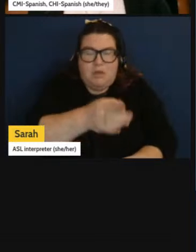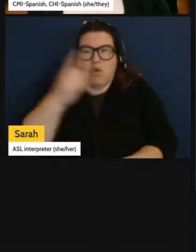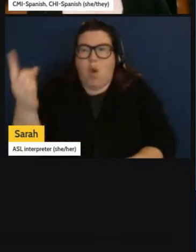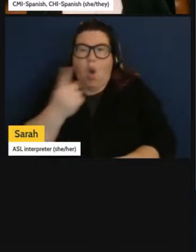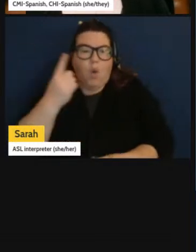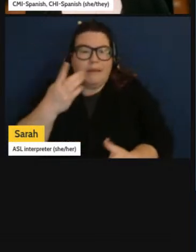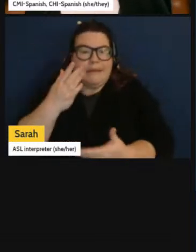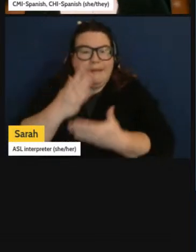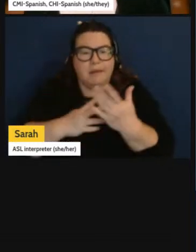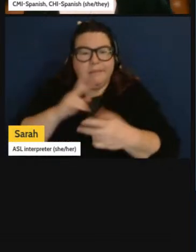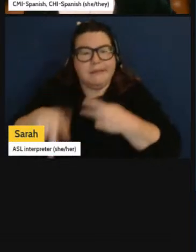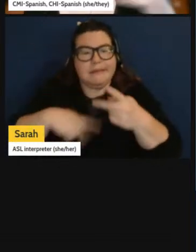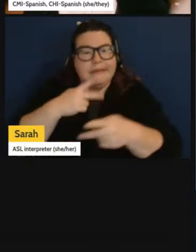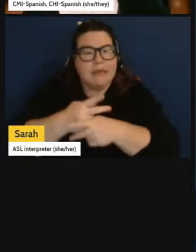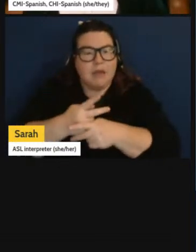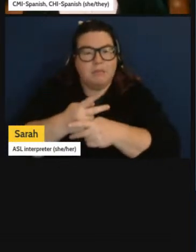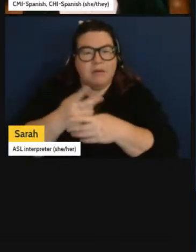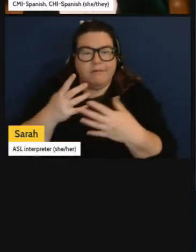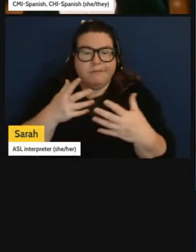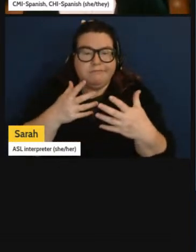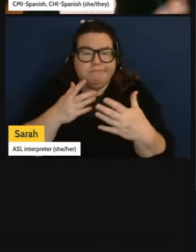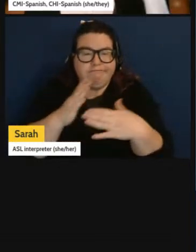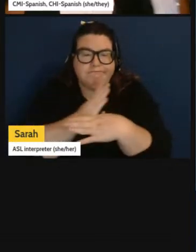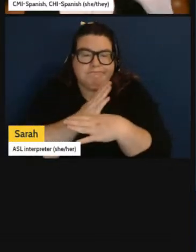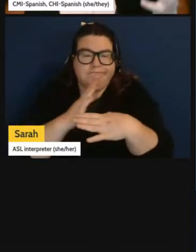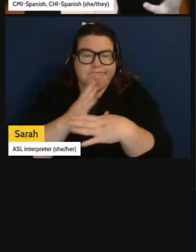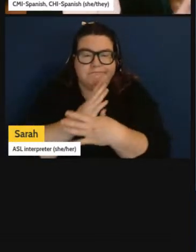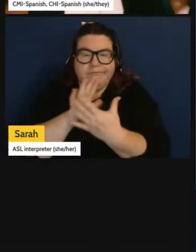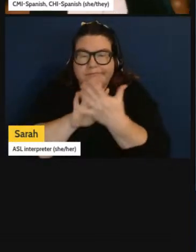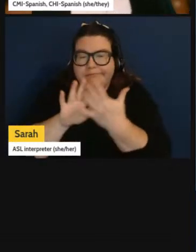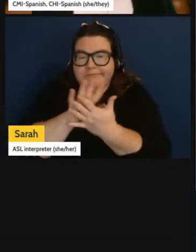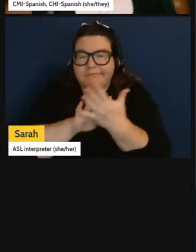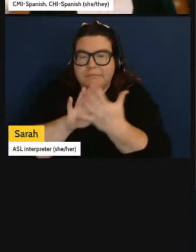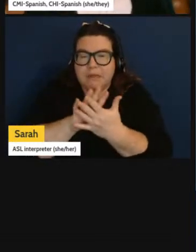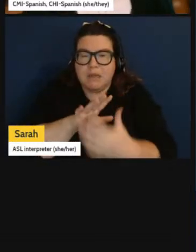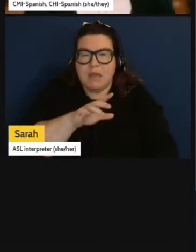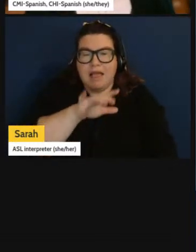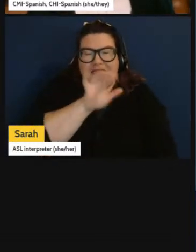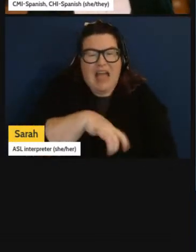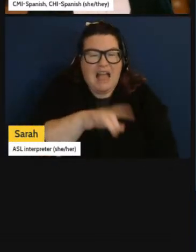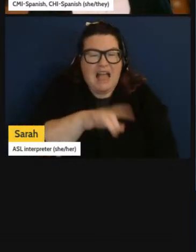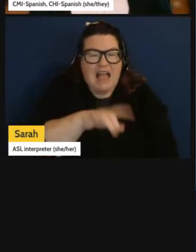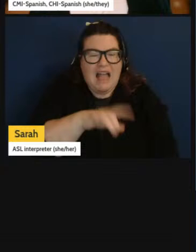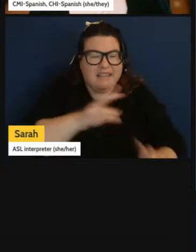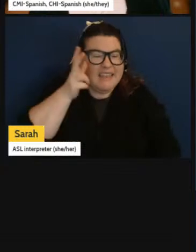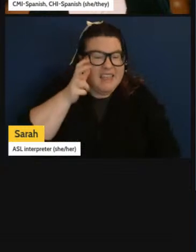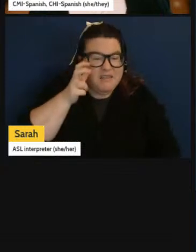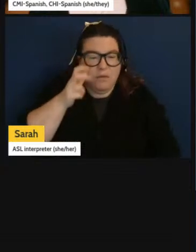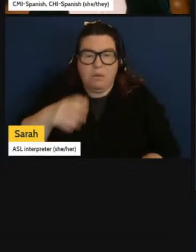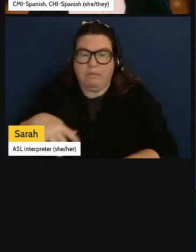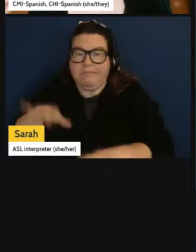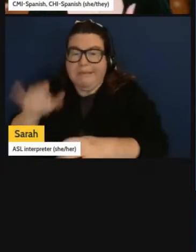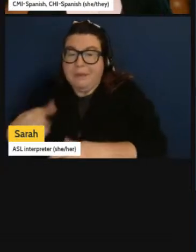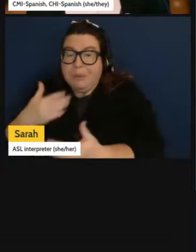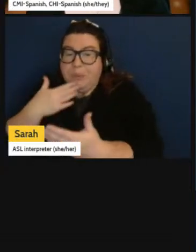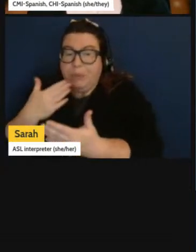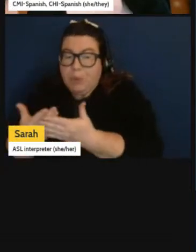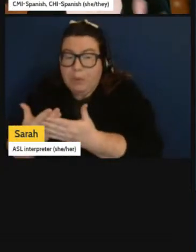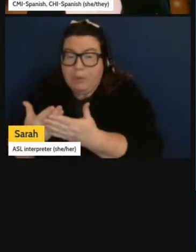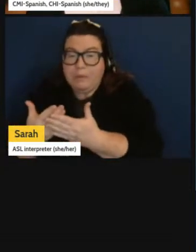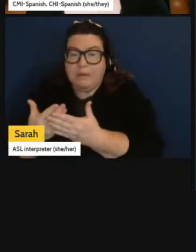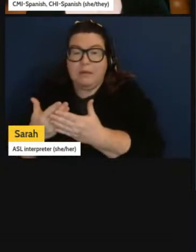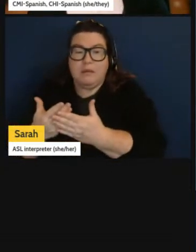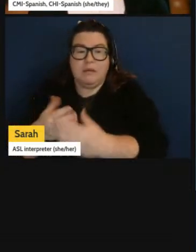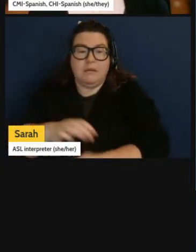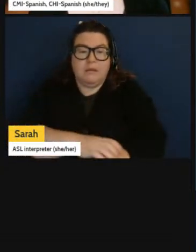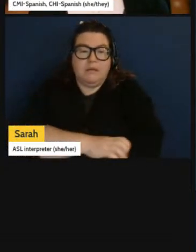right? It's kind of like saying prescriptivism is evil and descriptivism is good, okay?